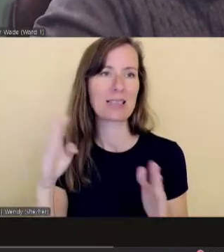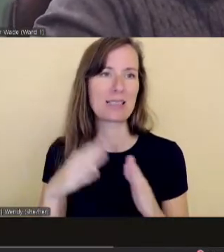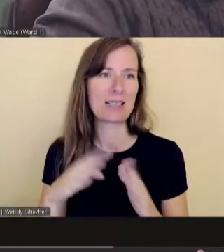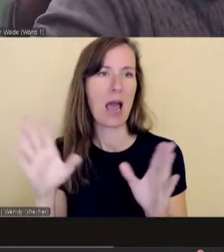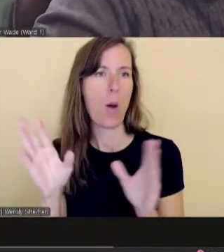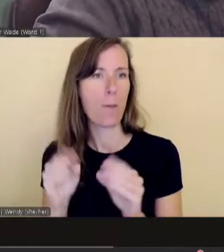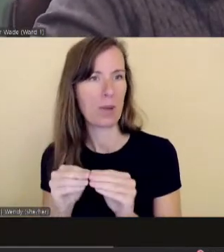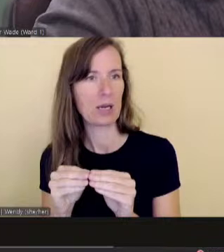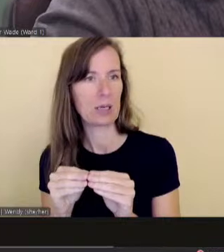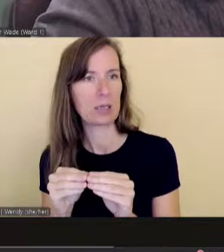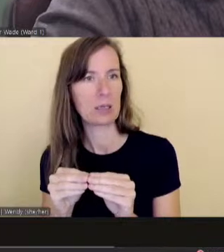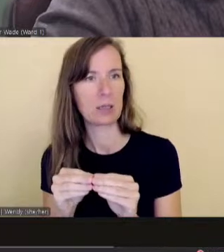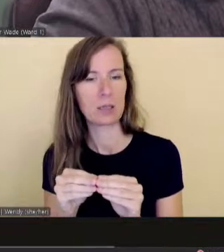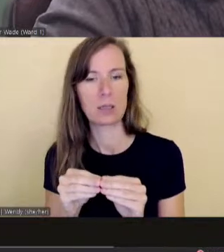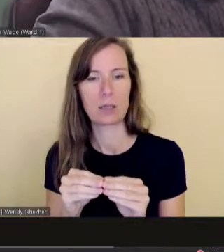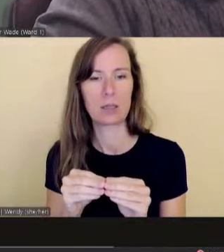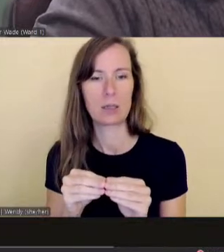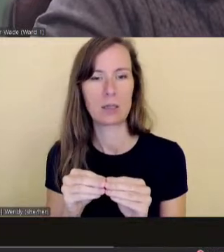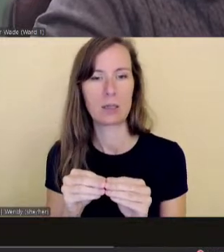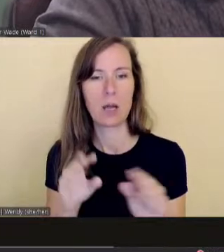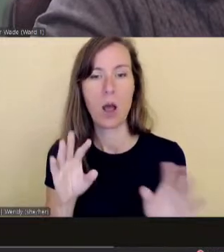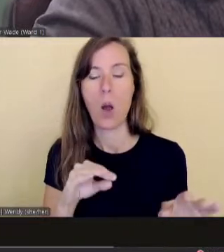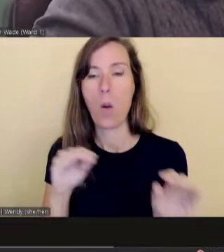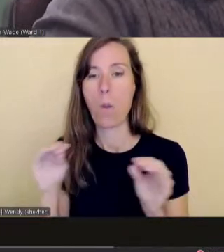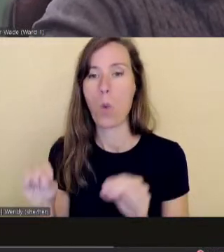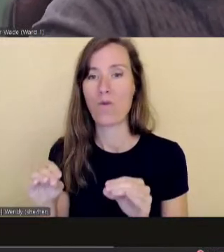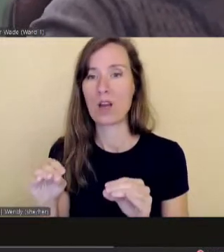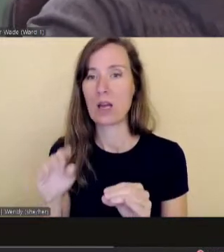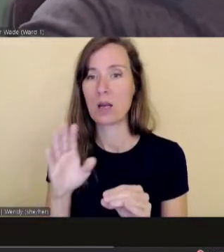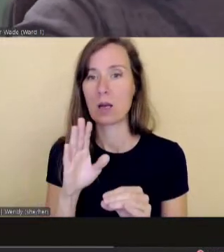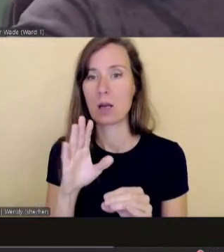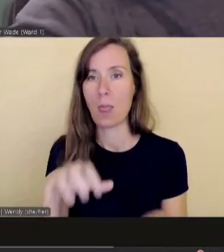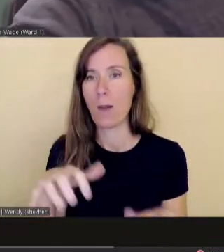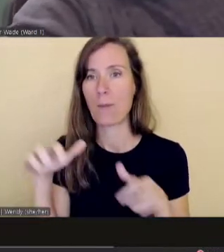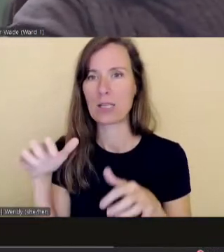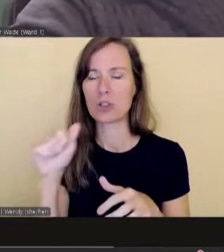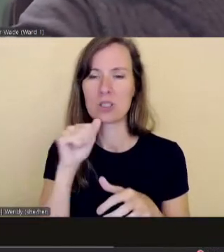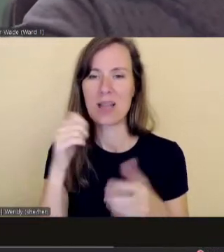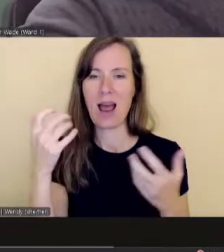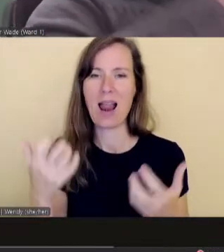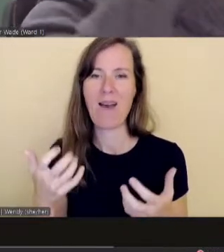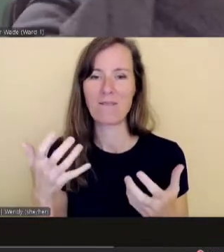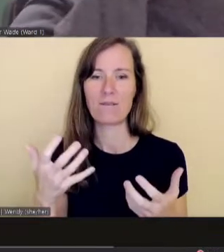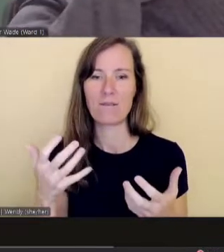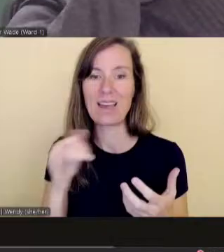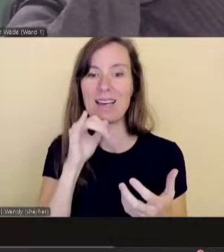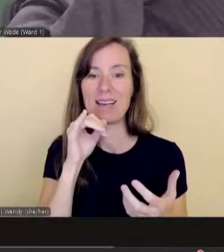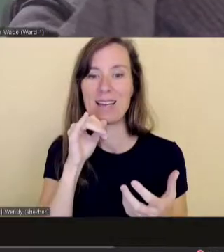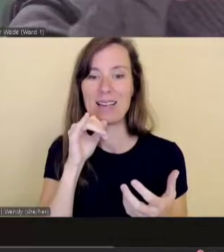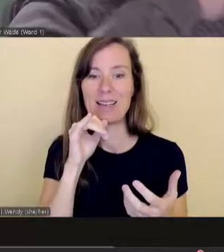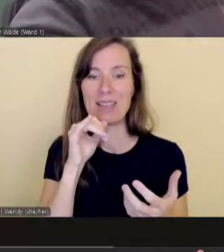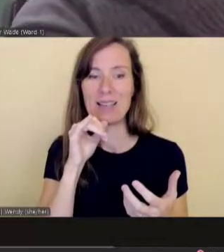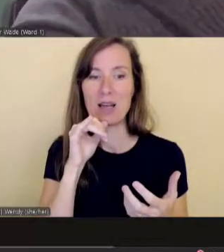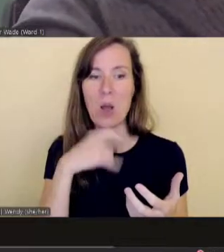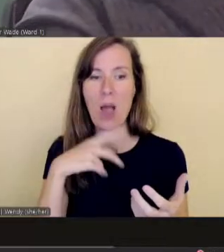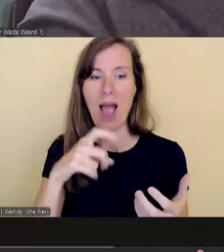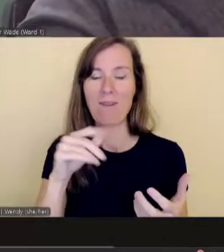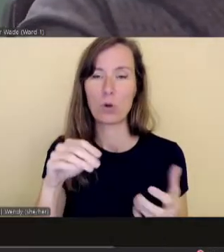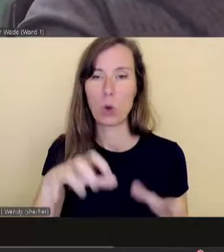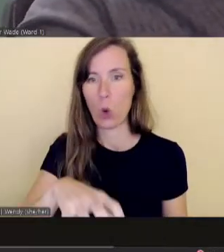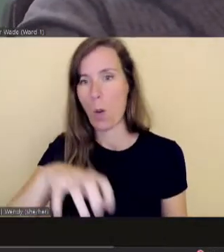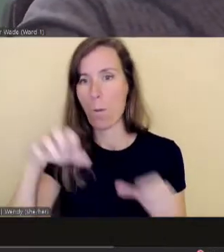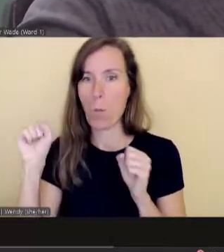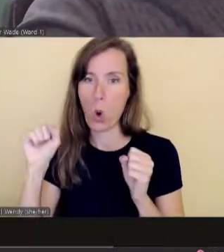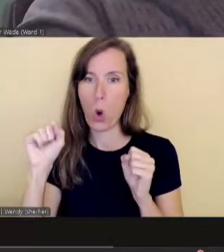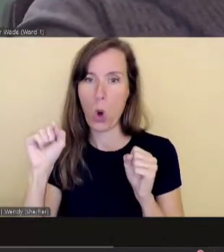the bleachers is not a heavy lift. We got to pull the bleachers out in order for us